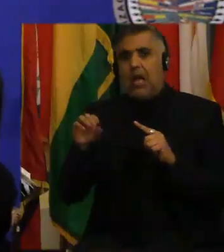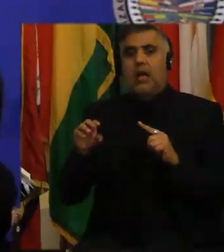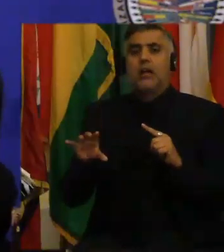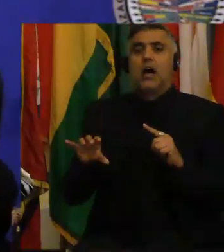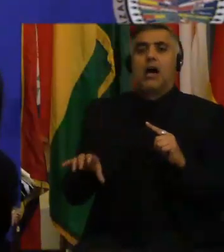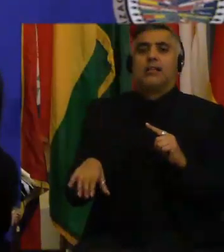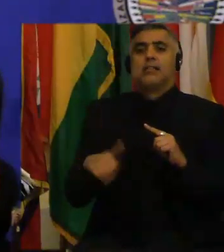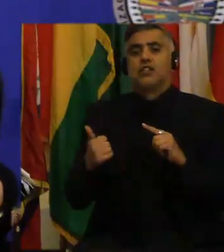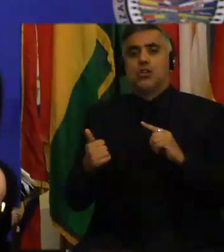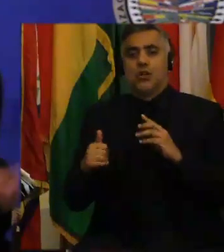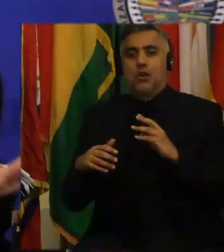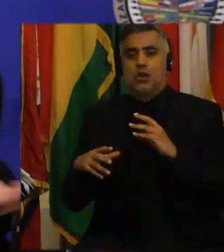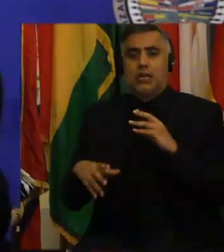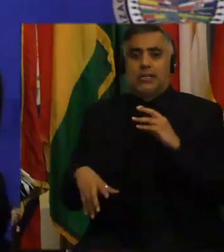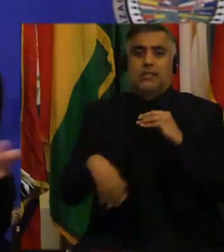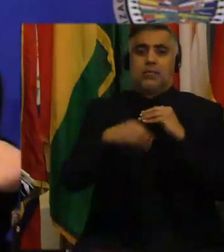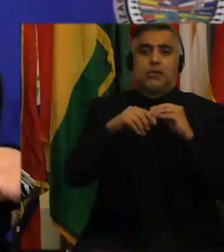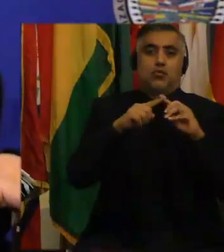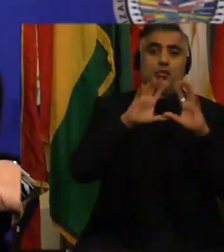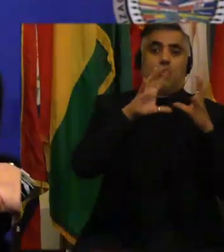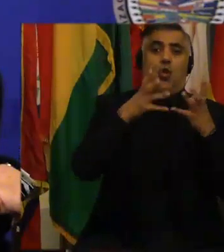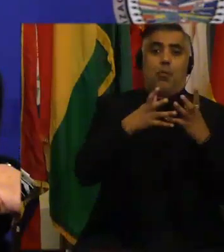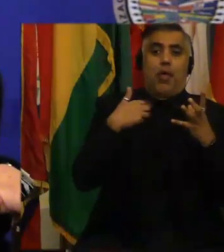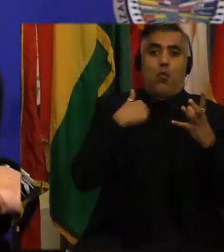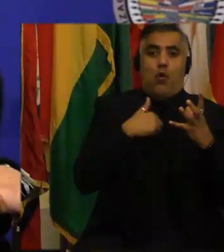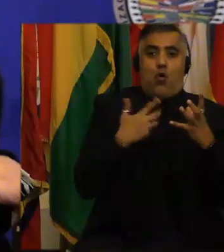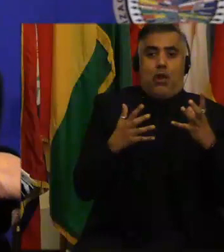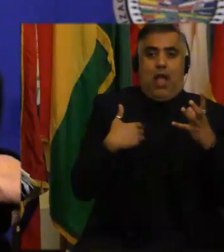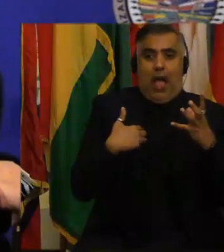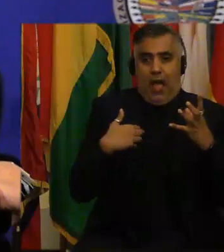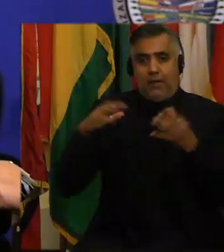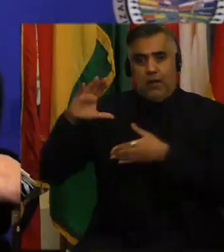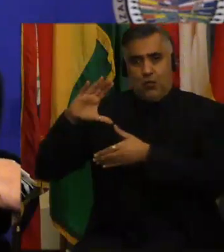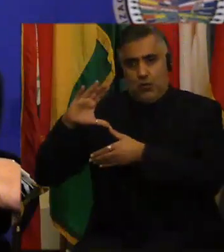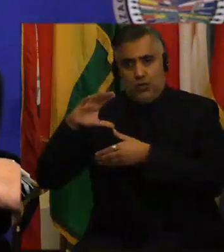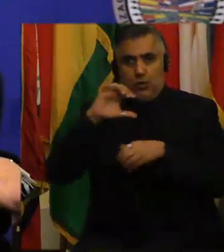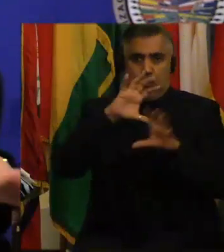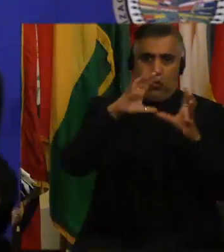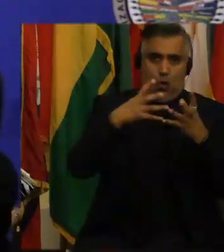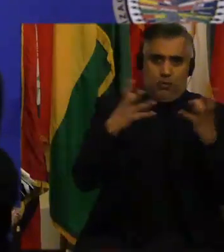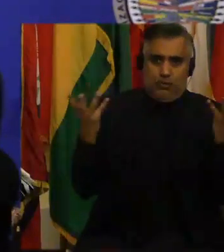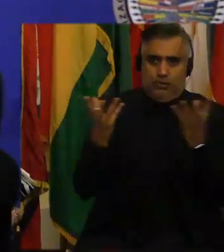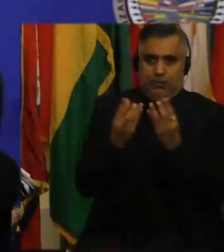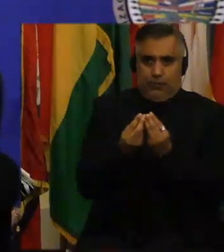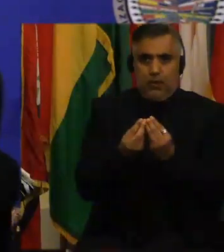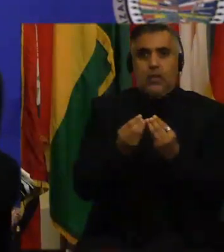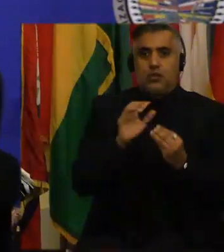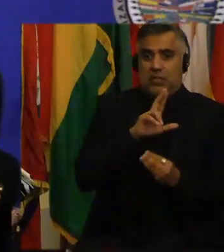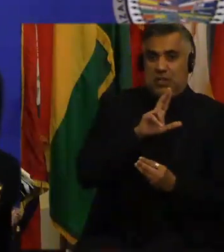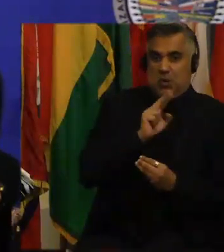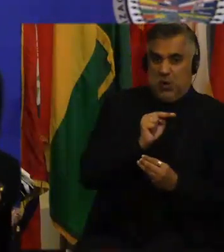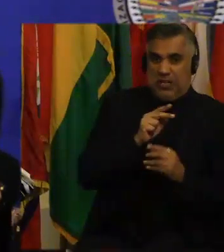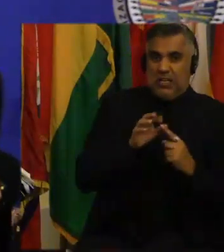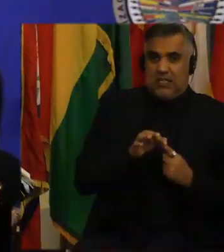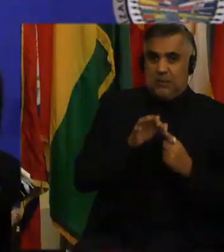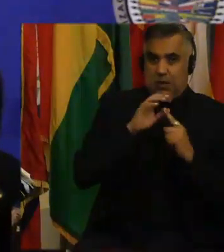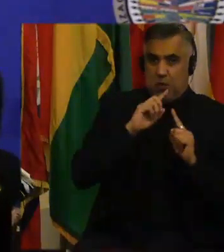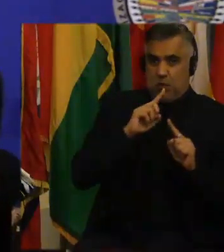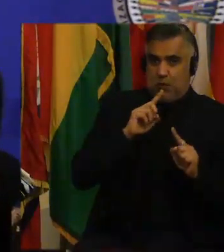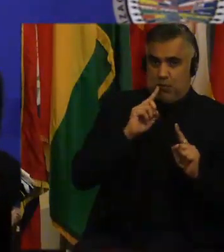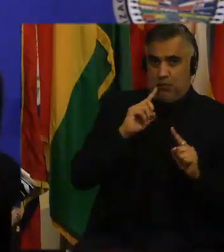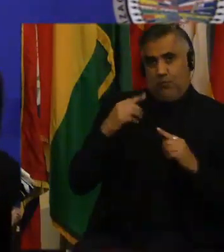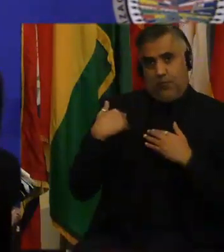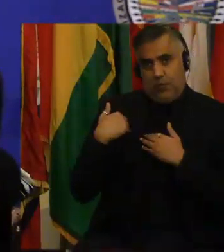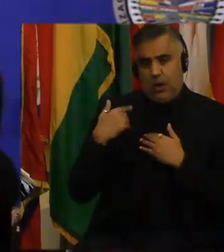additional substance to global mechanisms that we already have in this level. So as a United Nations Special Rapporteur, I